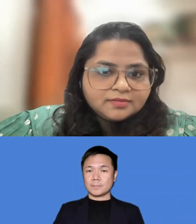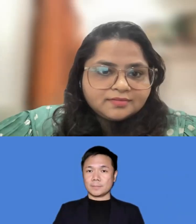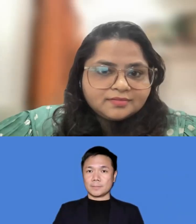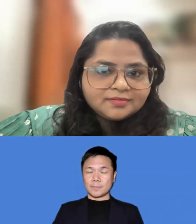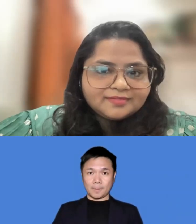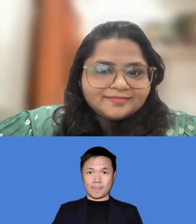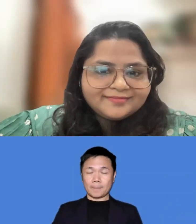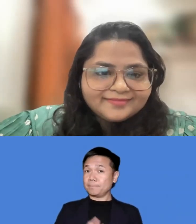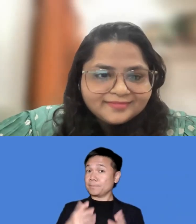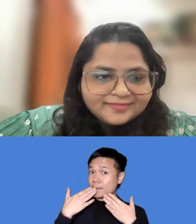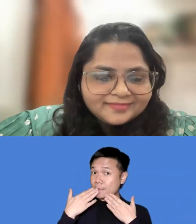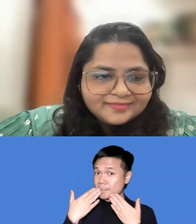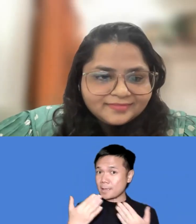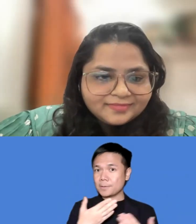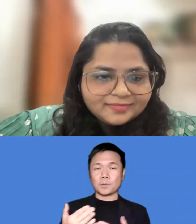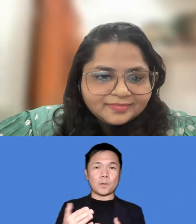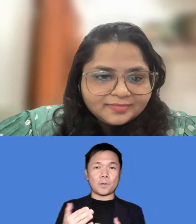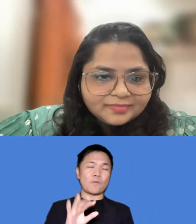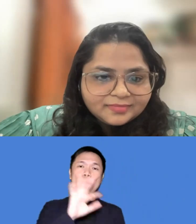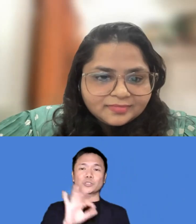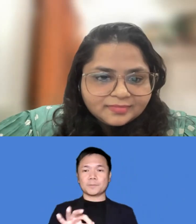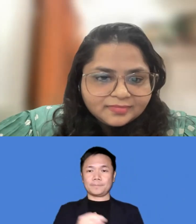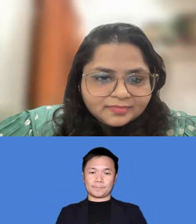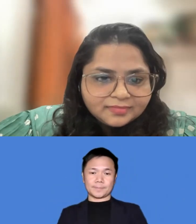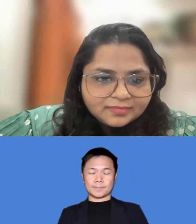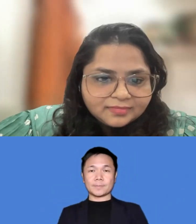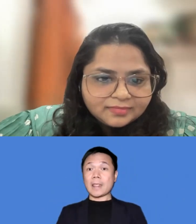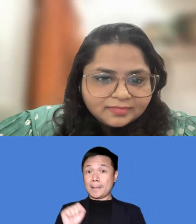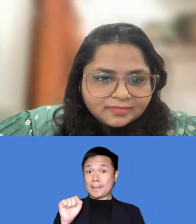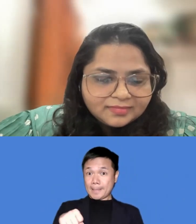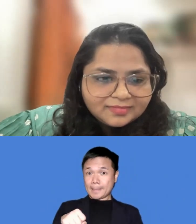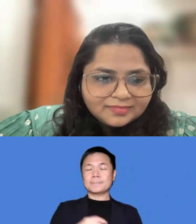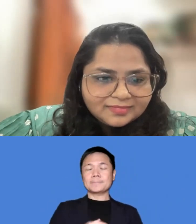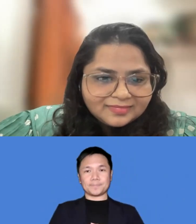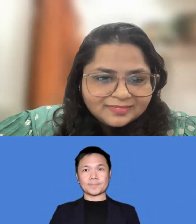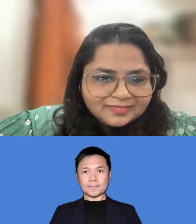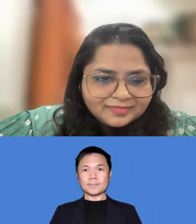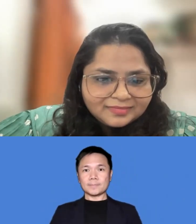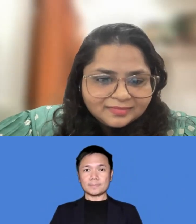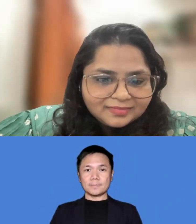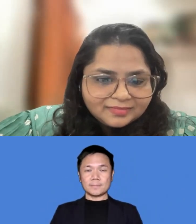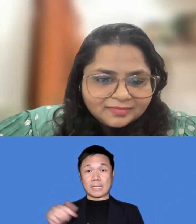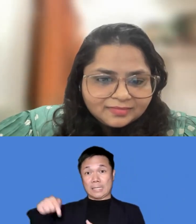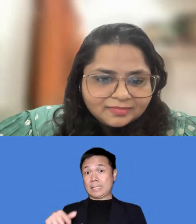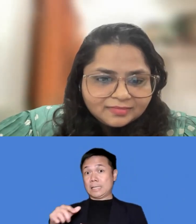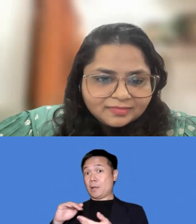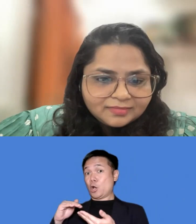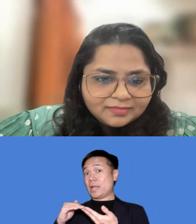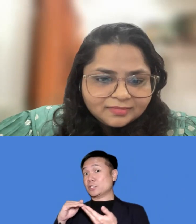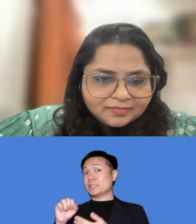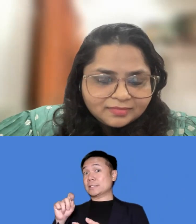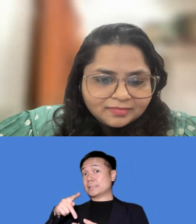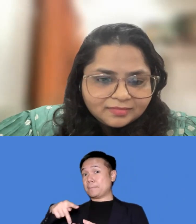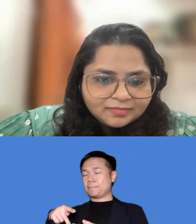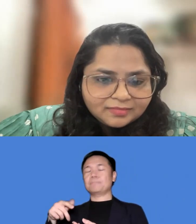Thank you so much for this question. Yes, in STEP, we have recently